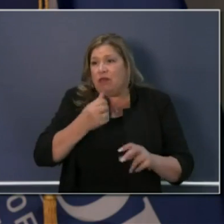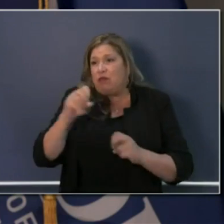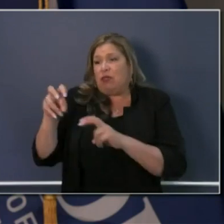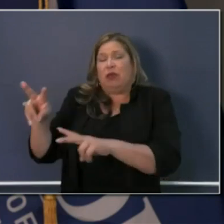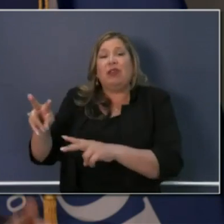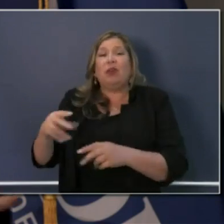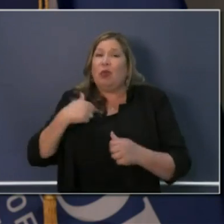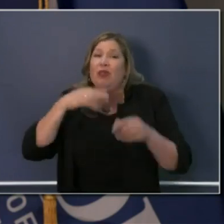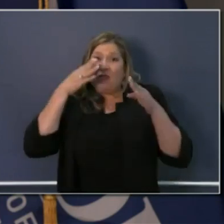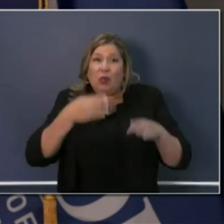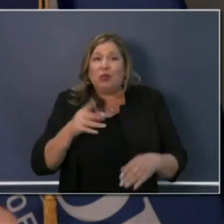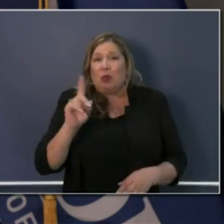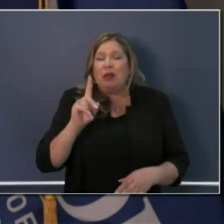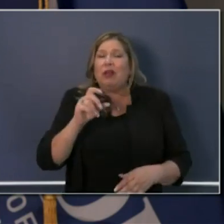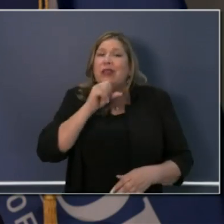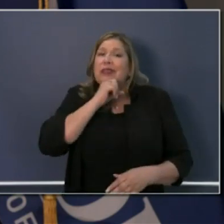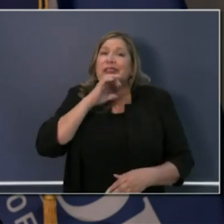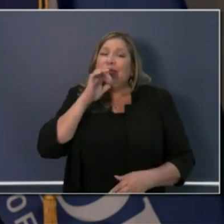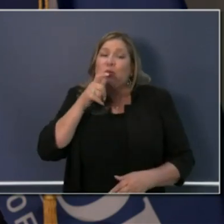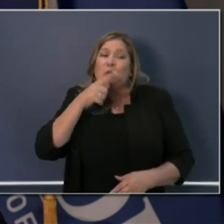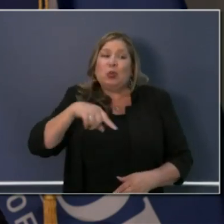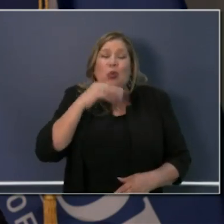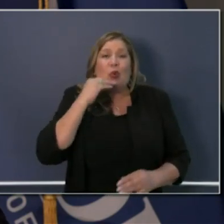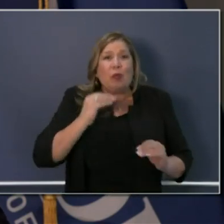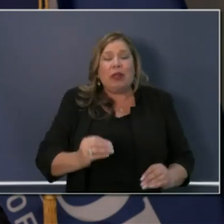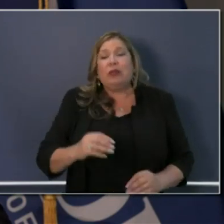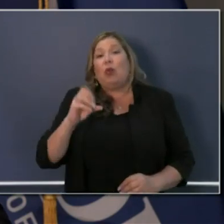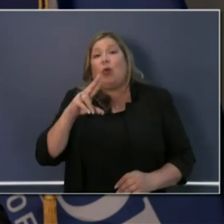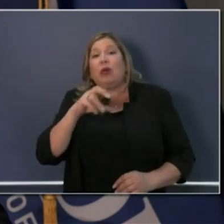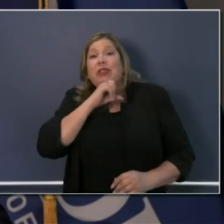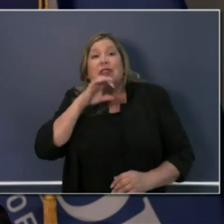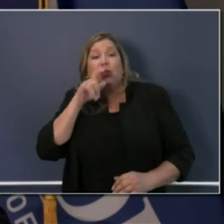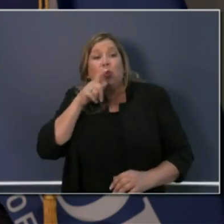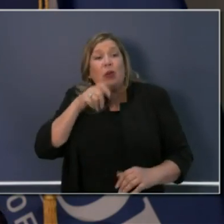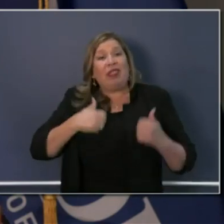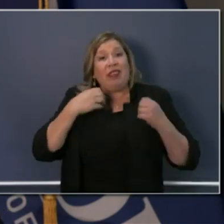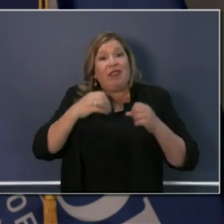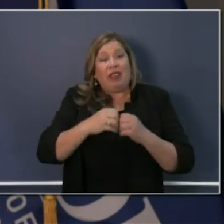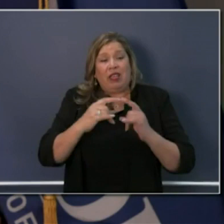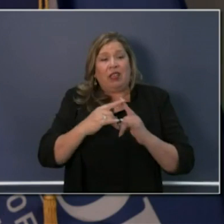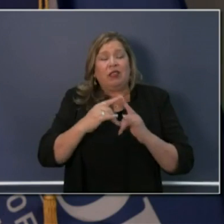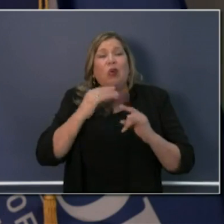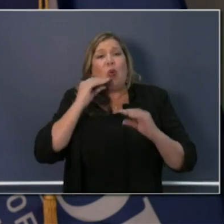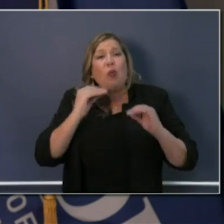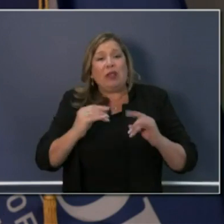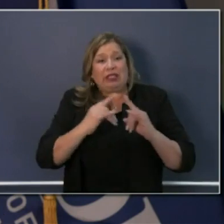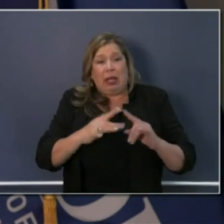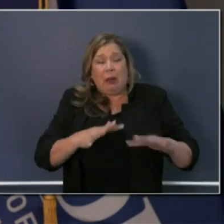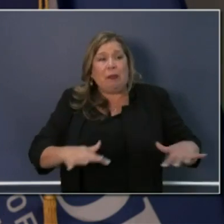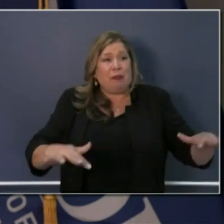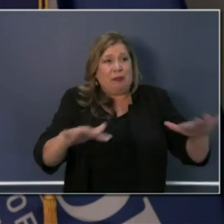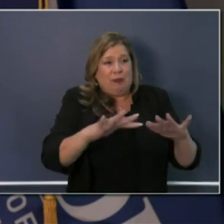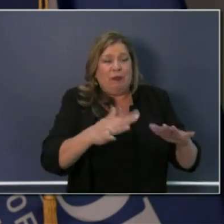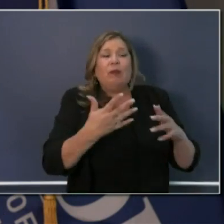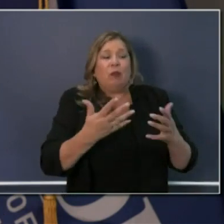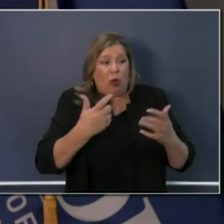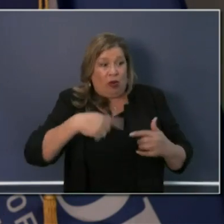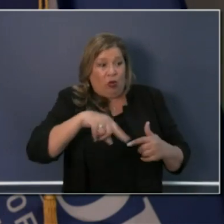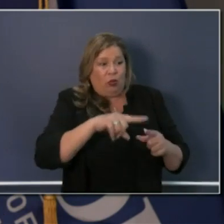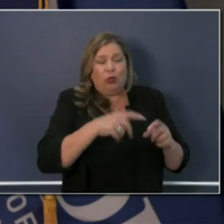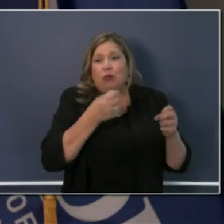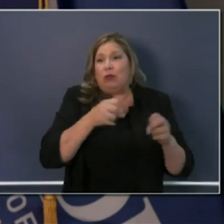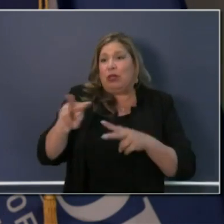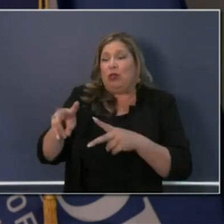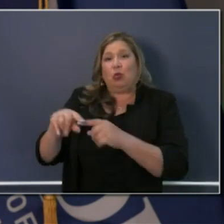are out in the sidewalks, focusing on those that are in encampments and the like. So that's happening in real time. People need to know